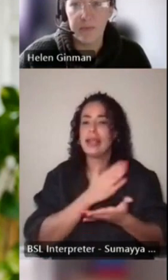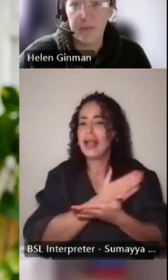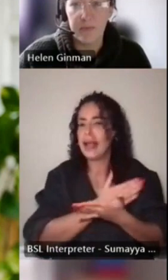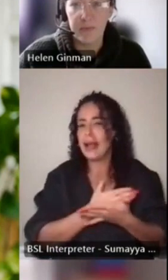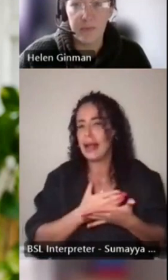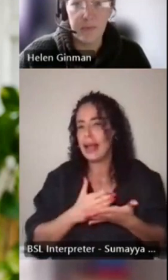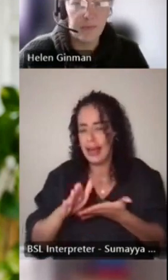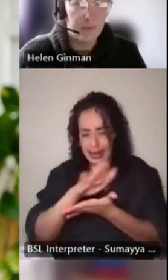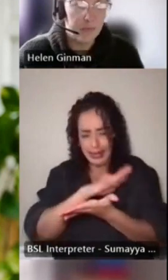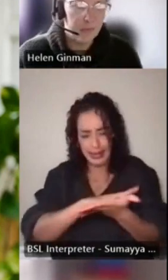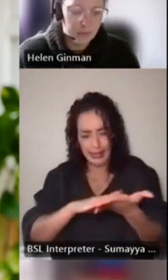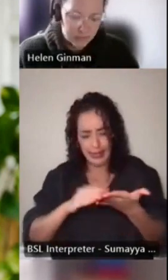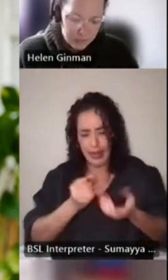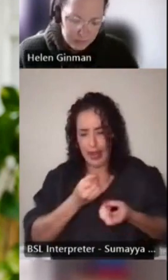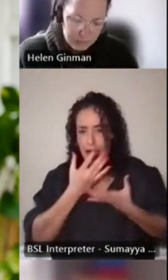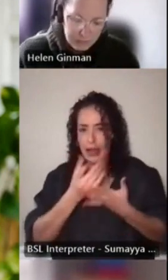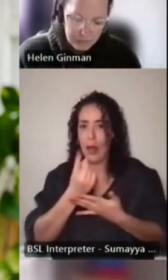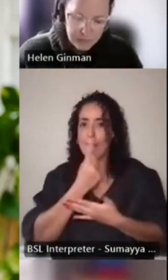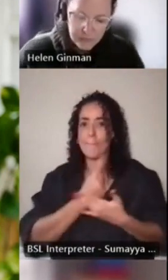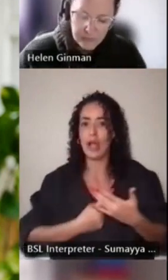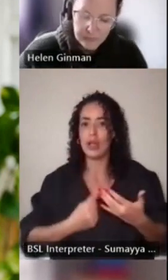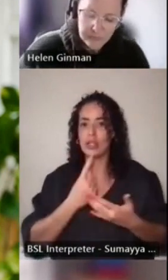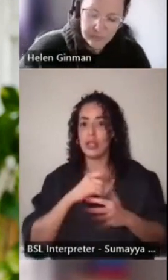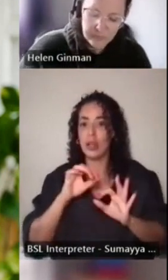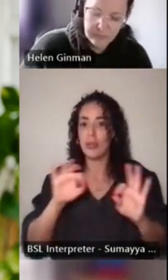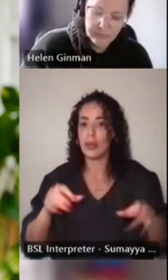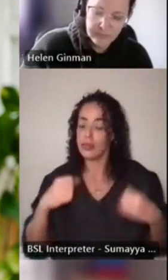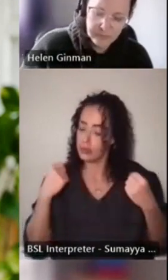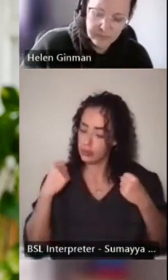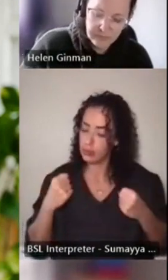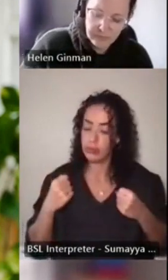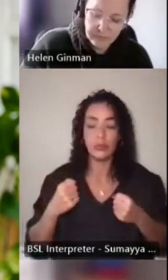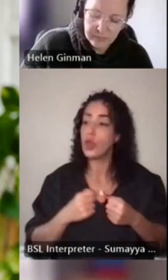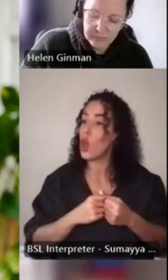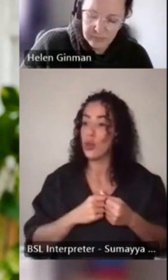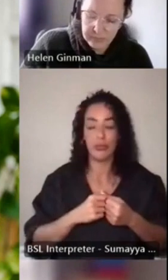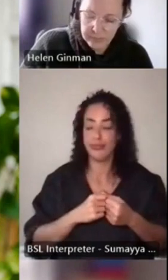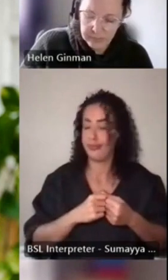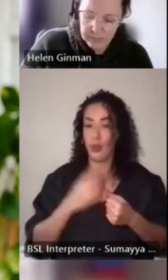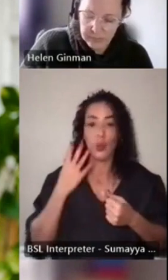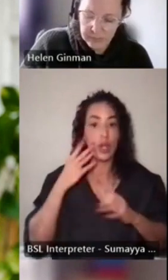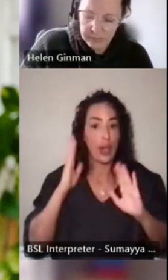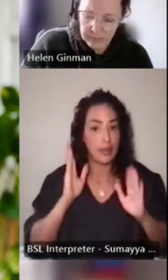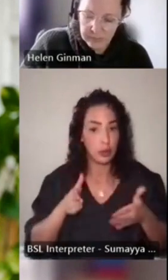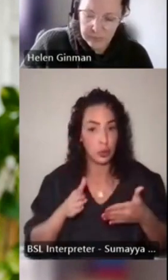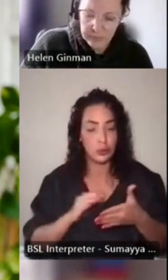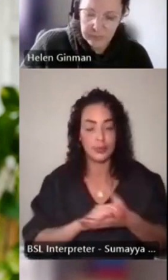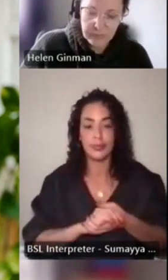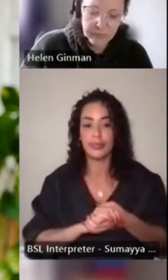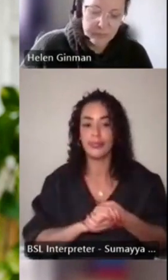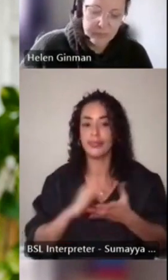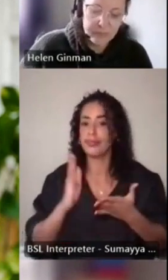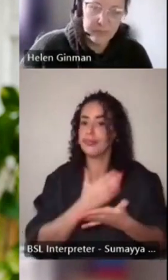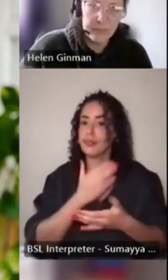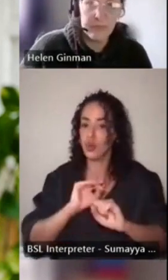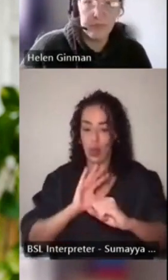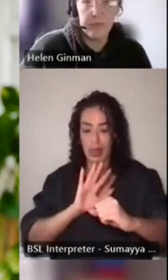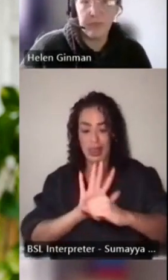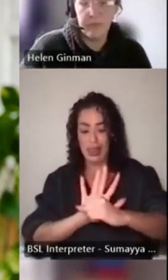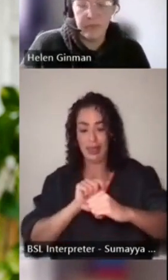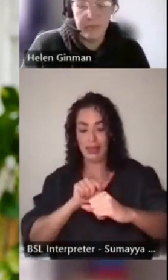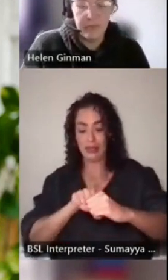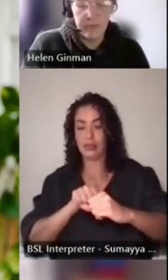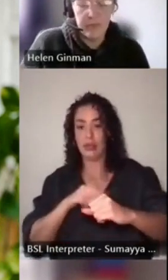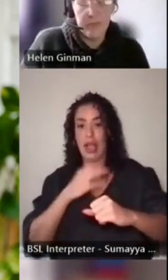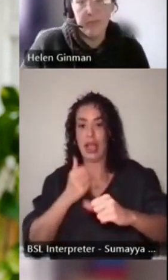your personal boundaries. So be assertive in saying no when necessary and establish limits that reflect